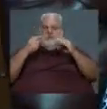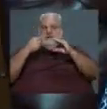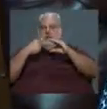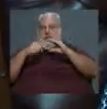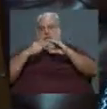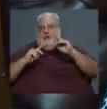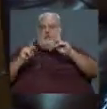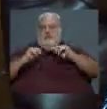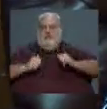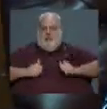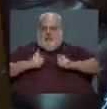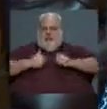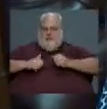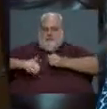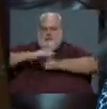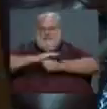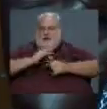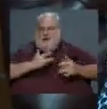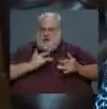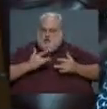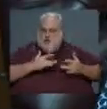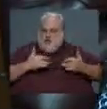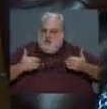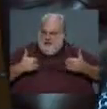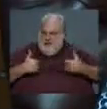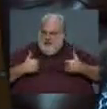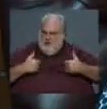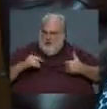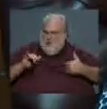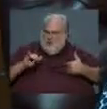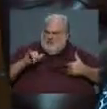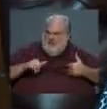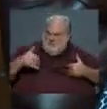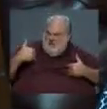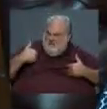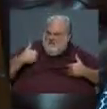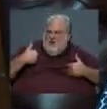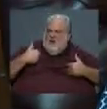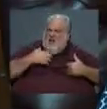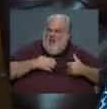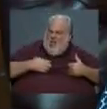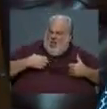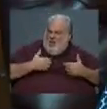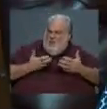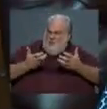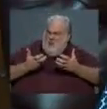in the area that were concerned about what it was before. Sure. And